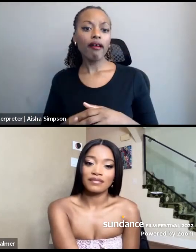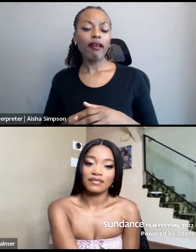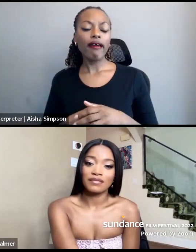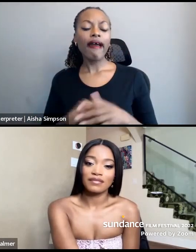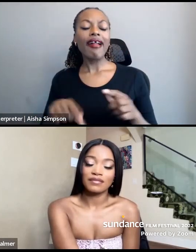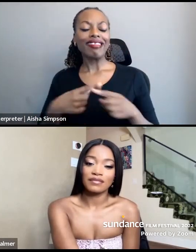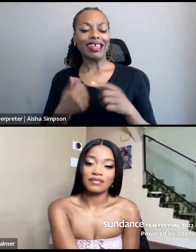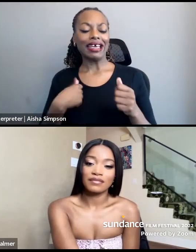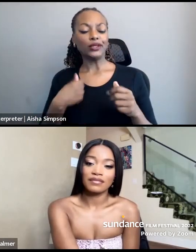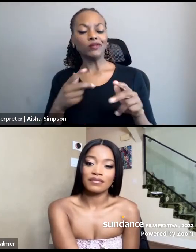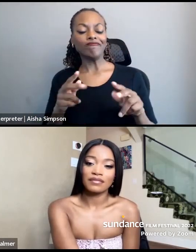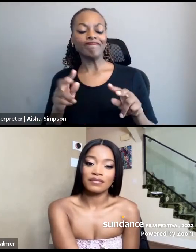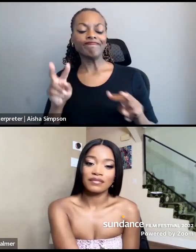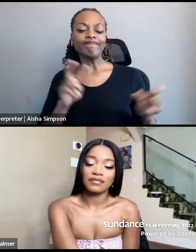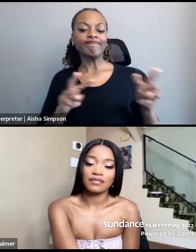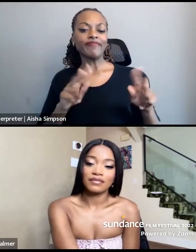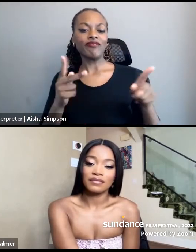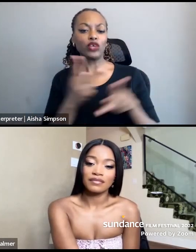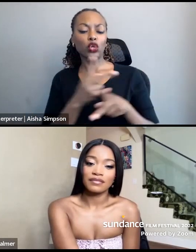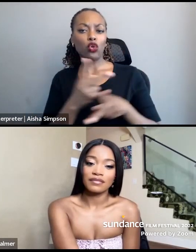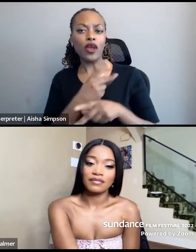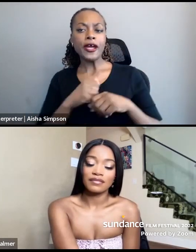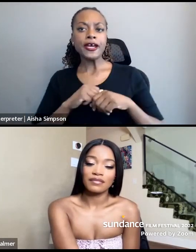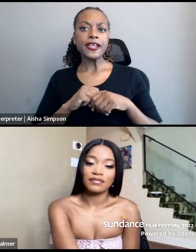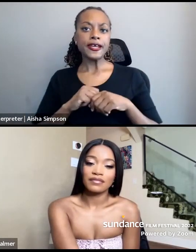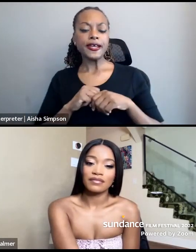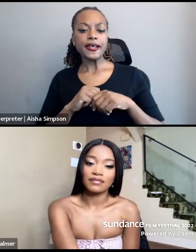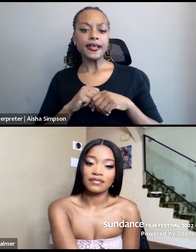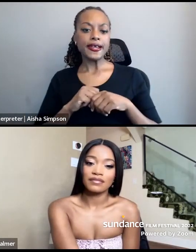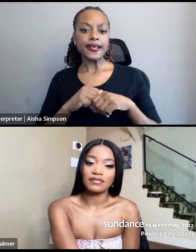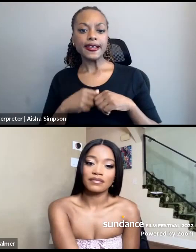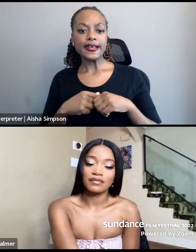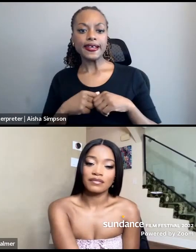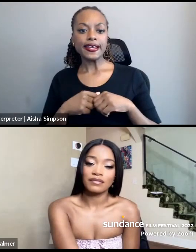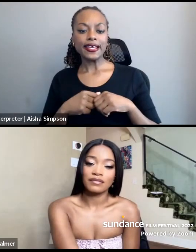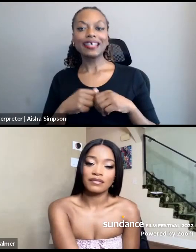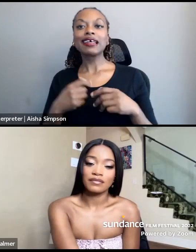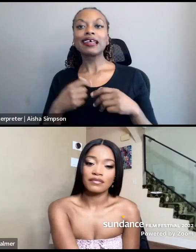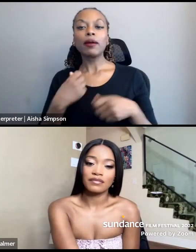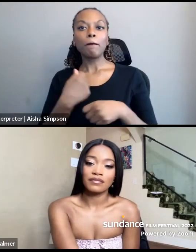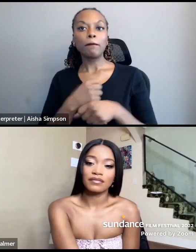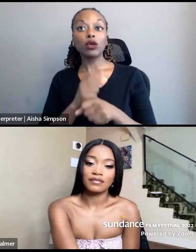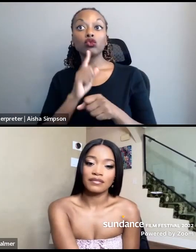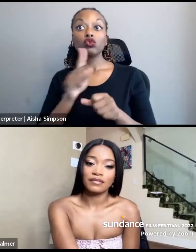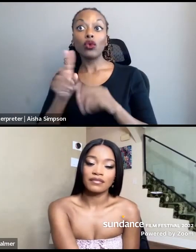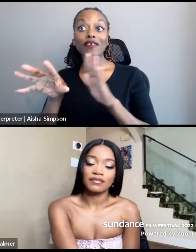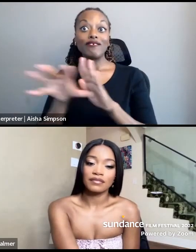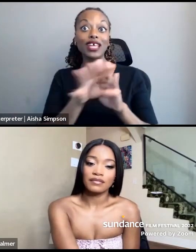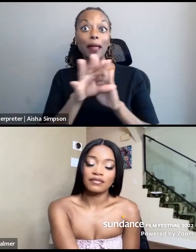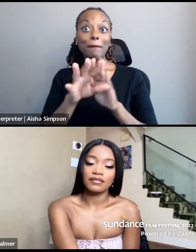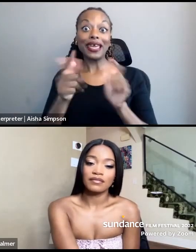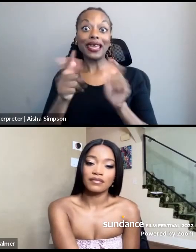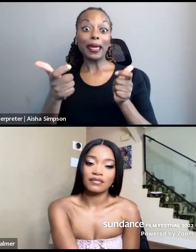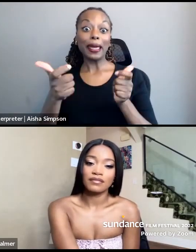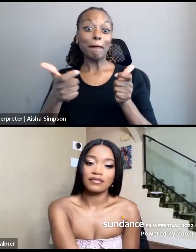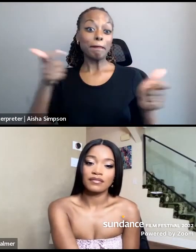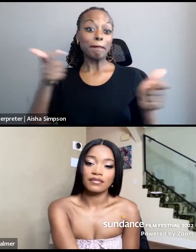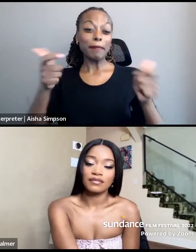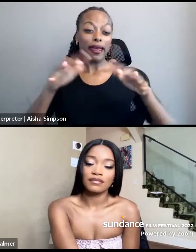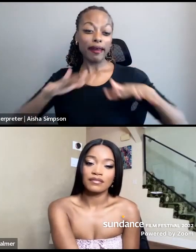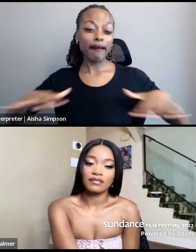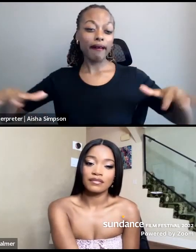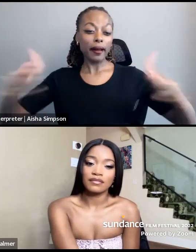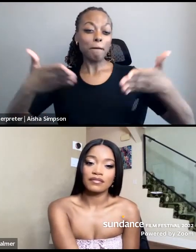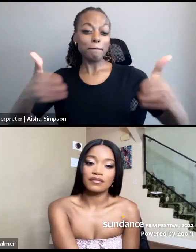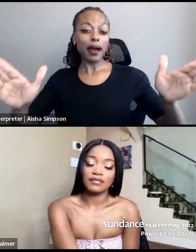and like pare things down so that we weren't in very public places and we were in more contained places, and that